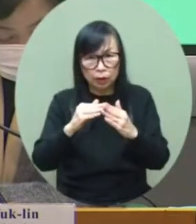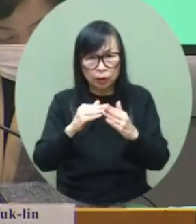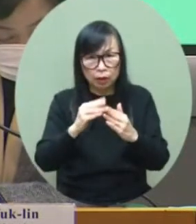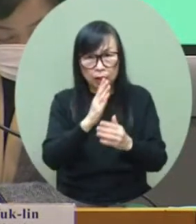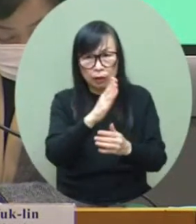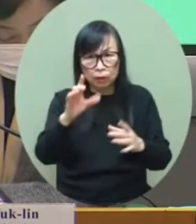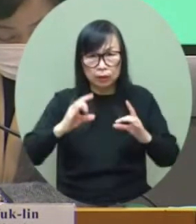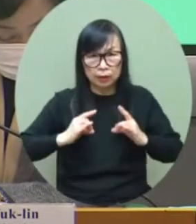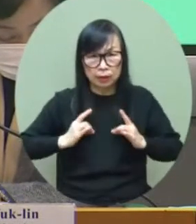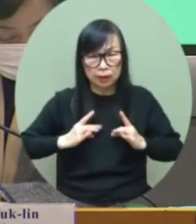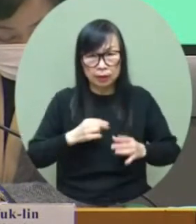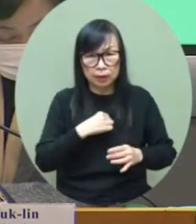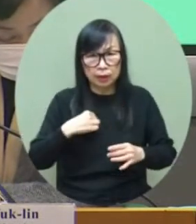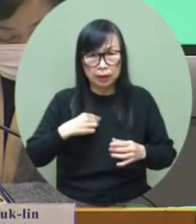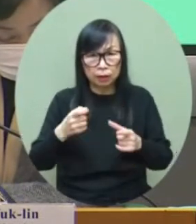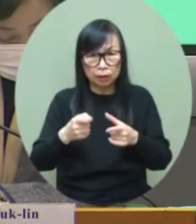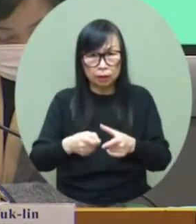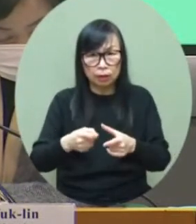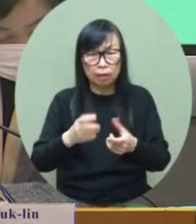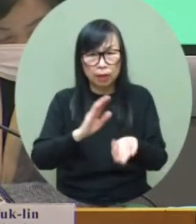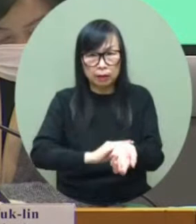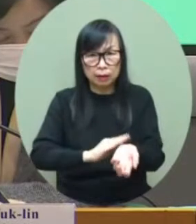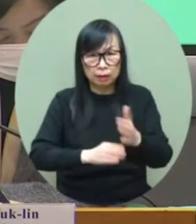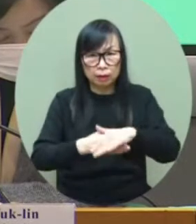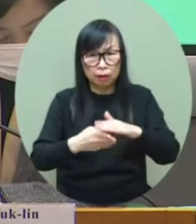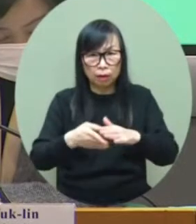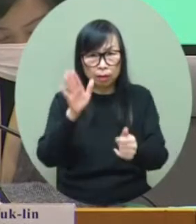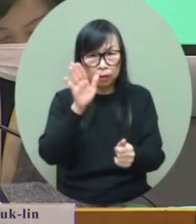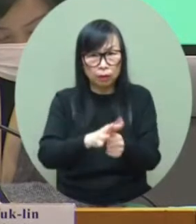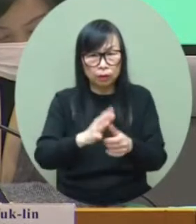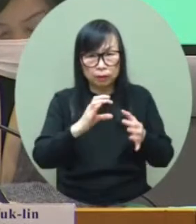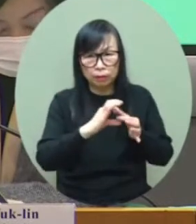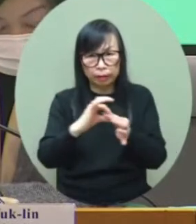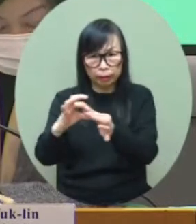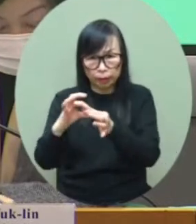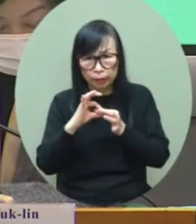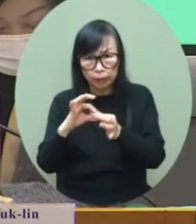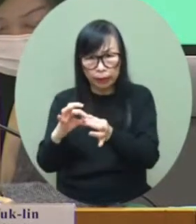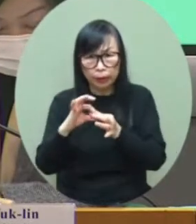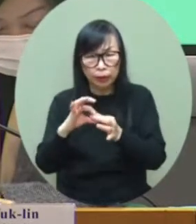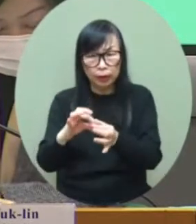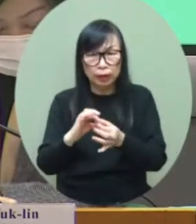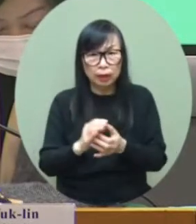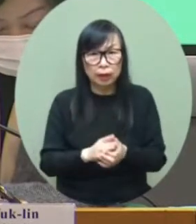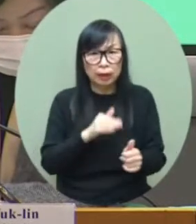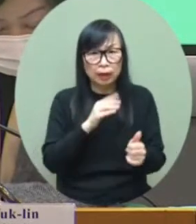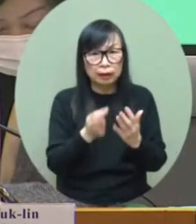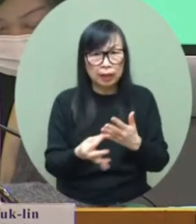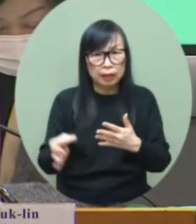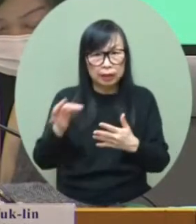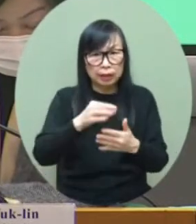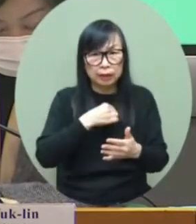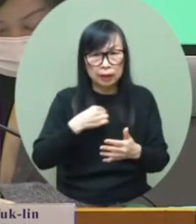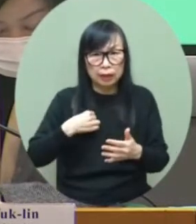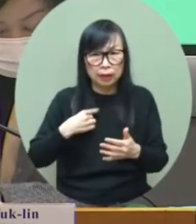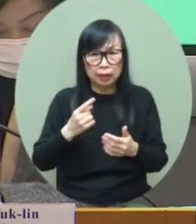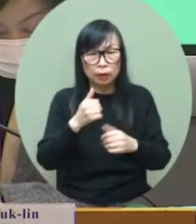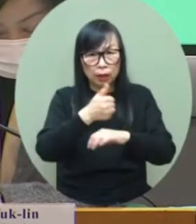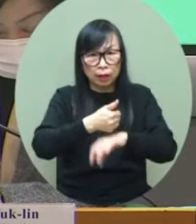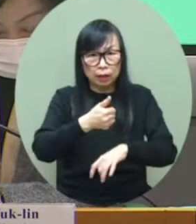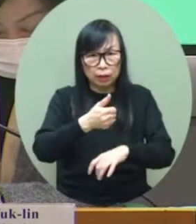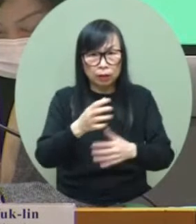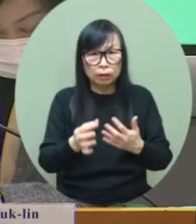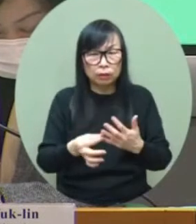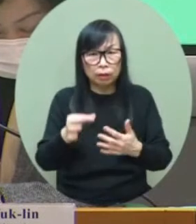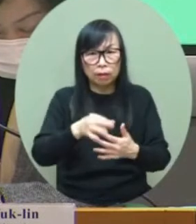care system is not affected. Firstly, the hospital authority will maintain close liaison with